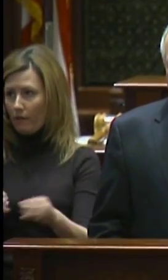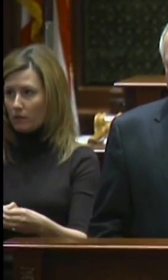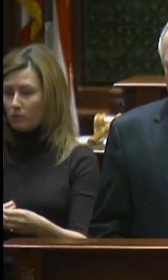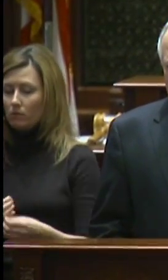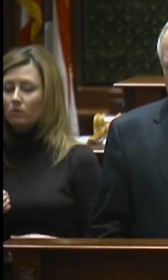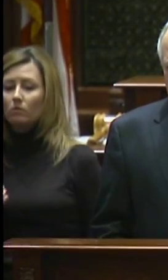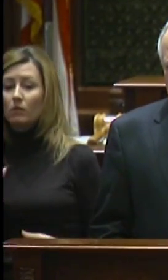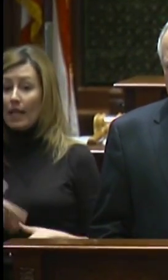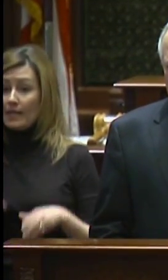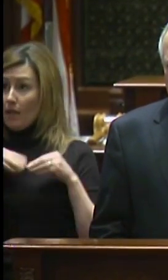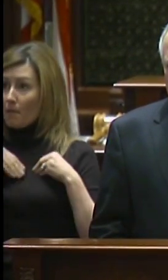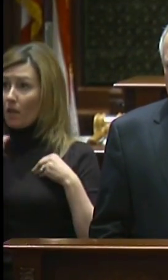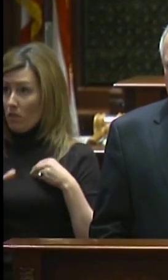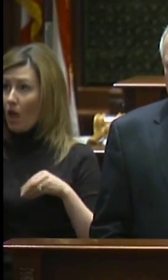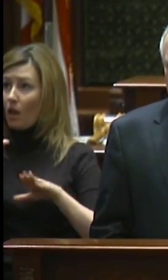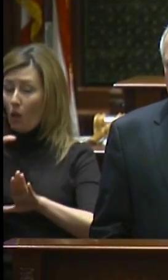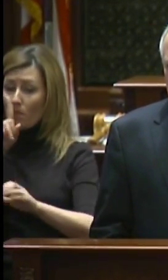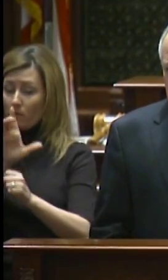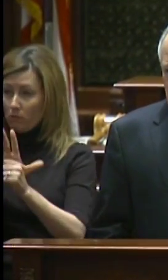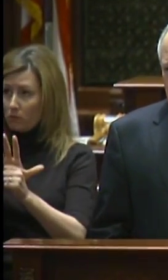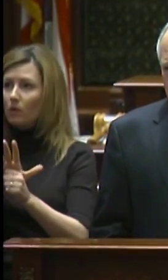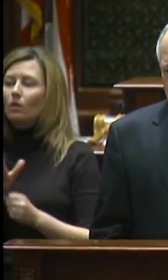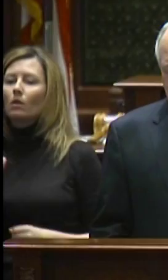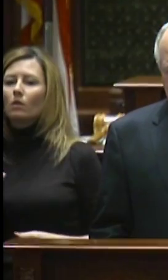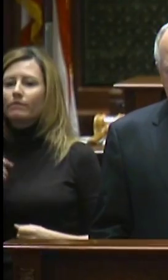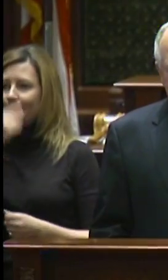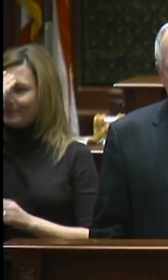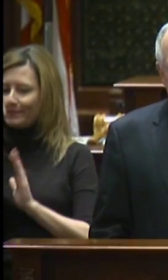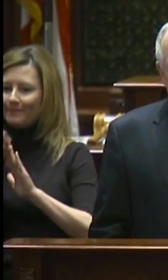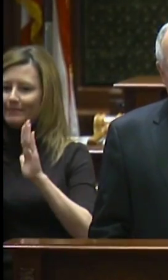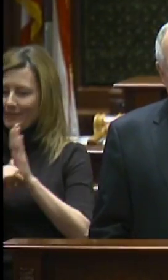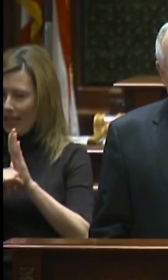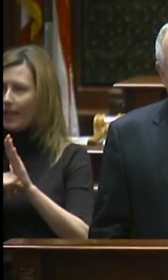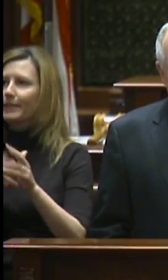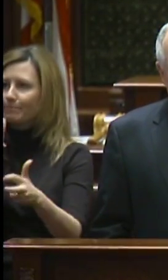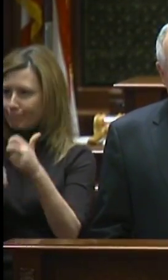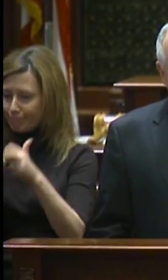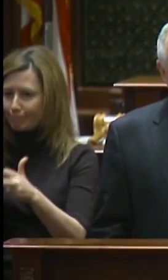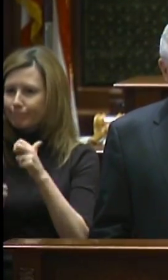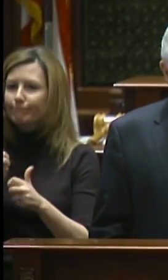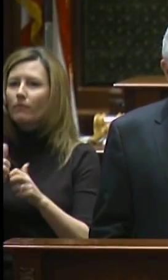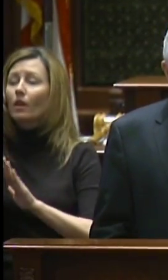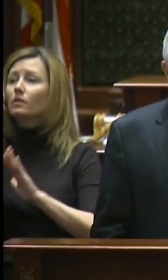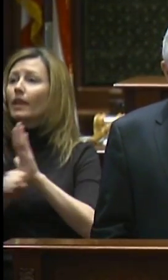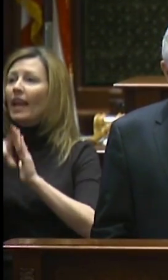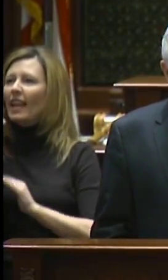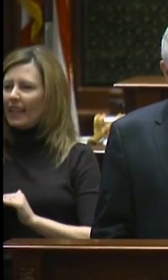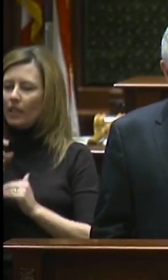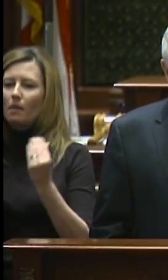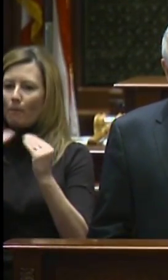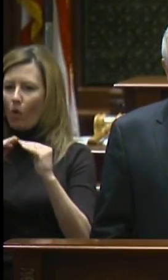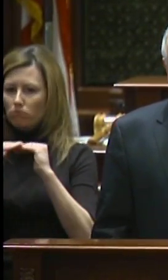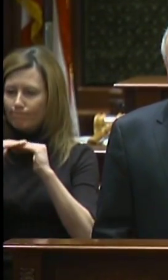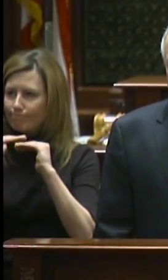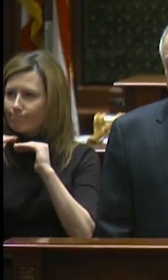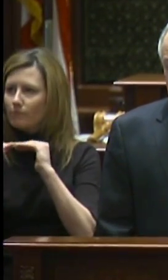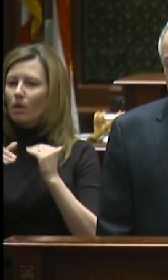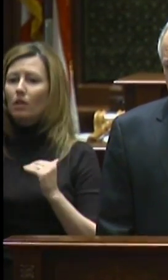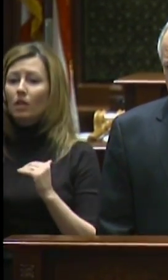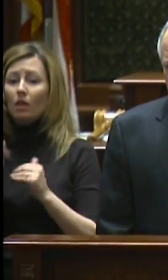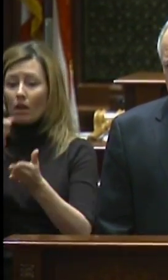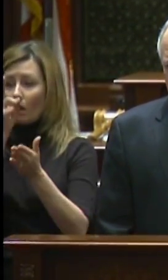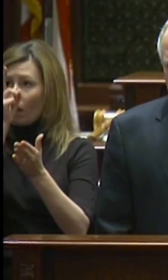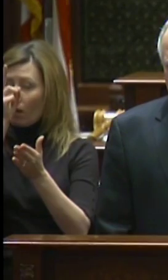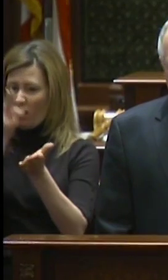taking that oath of office, I knew that we had a state in crisis, a state that needed stabilization, that needed an